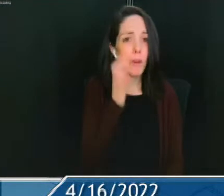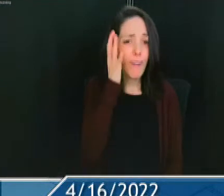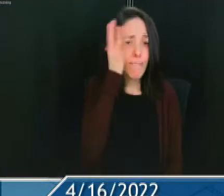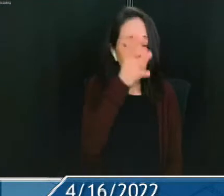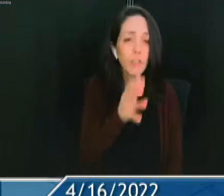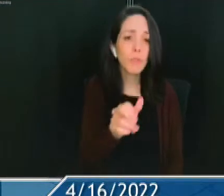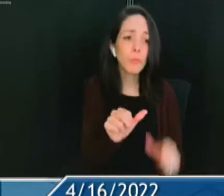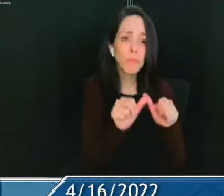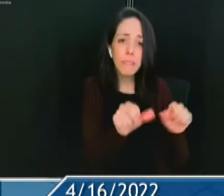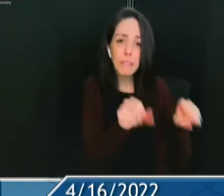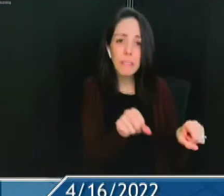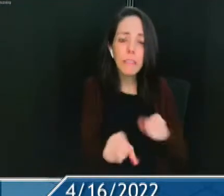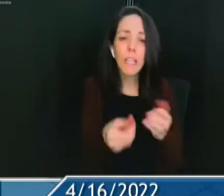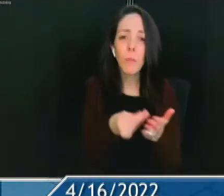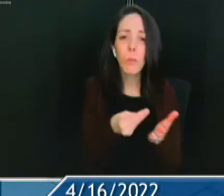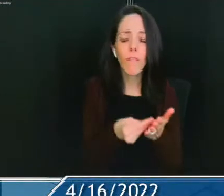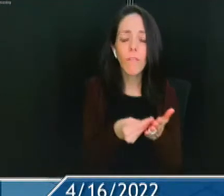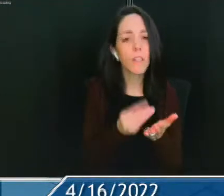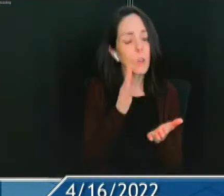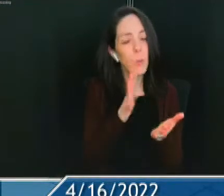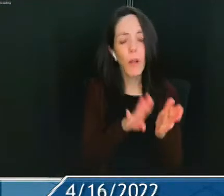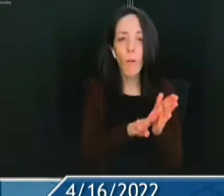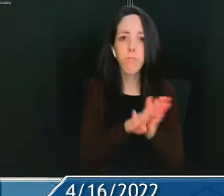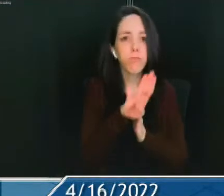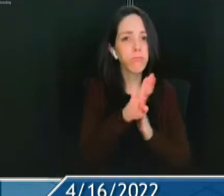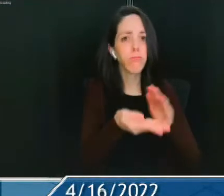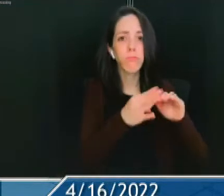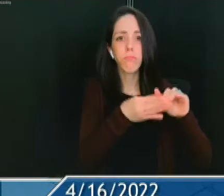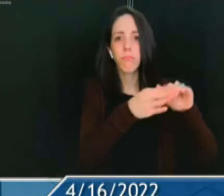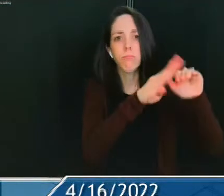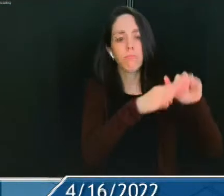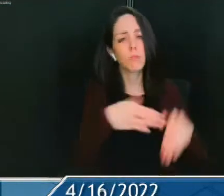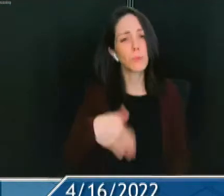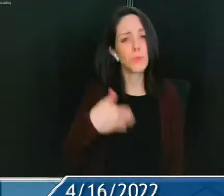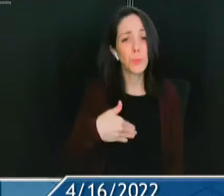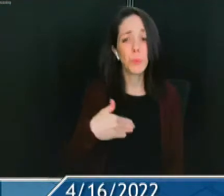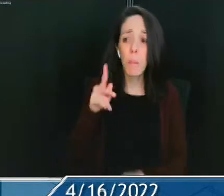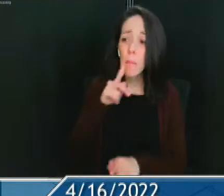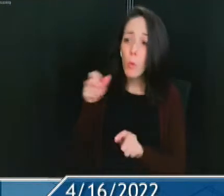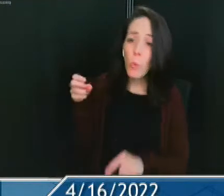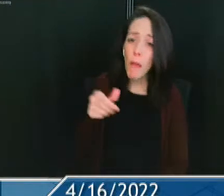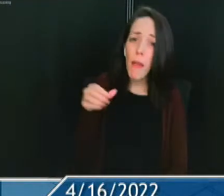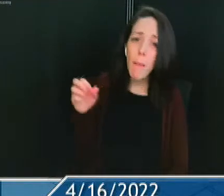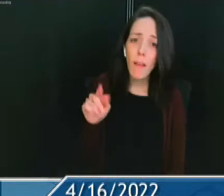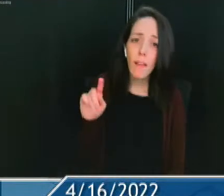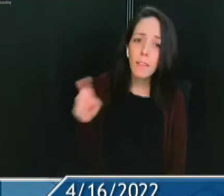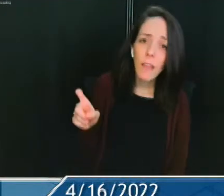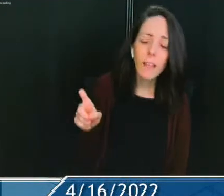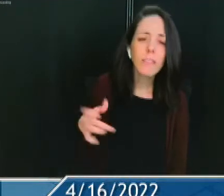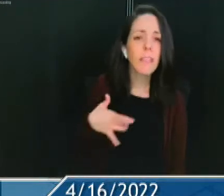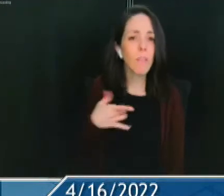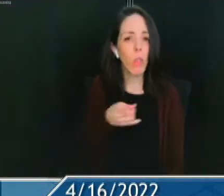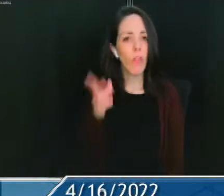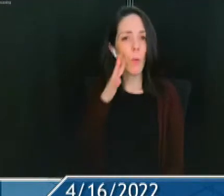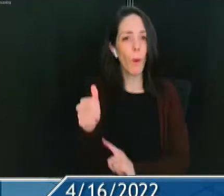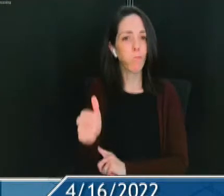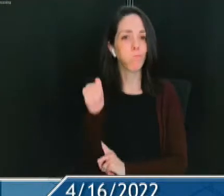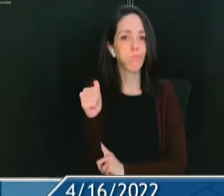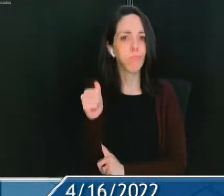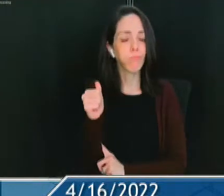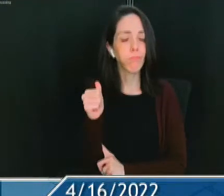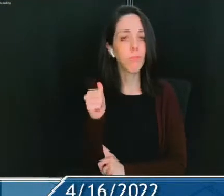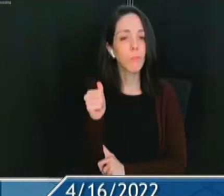funding package and prompt Portland's increasingly cranky taxpayers to reject the plan. Should that happen, the council is